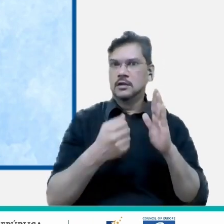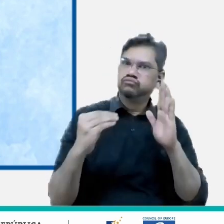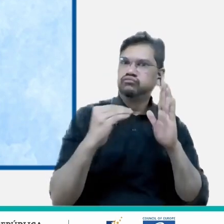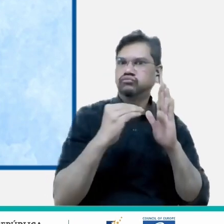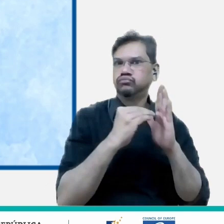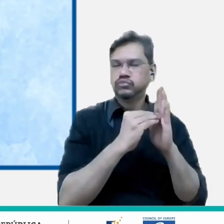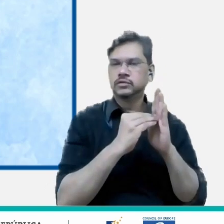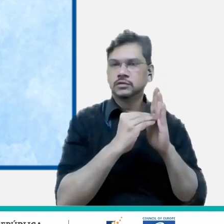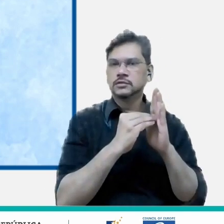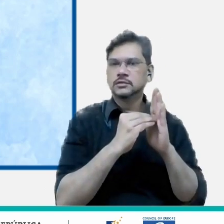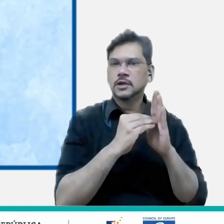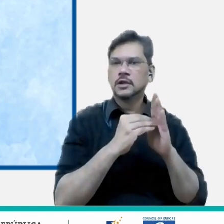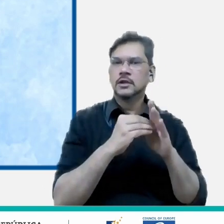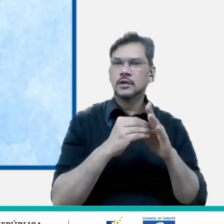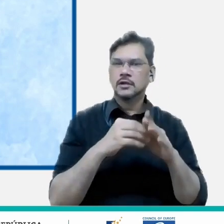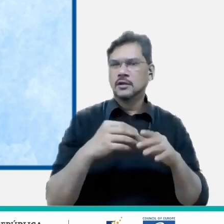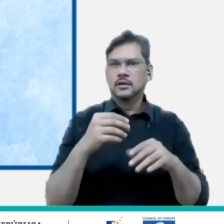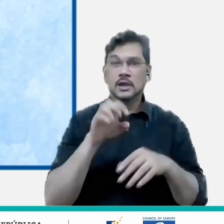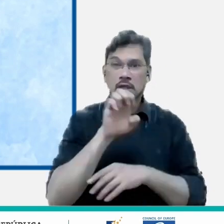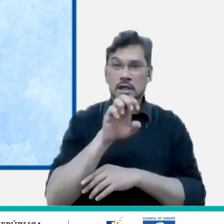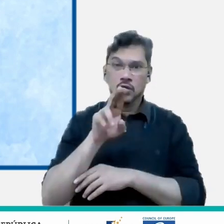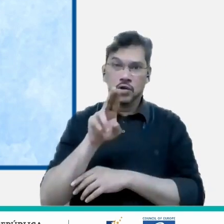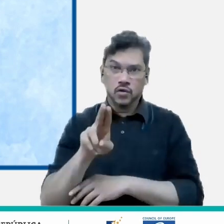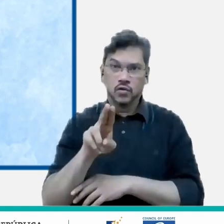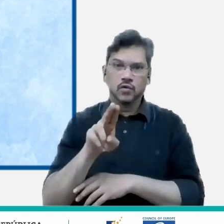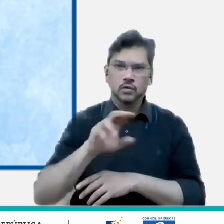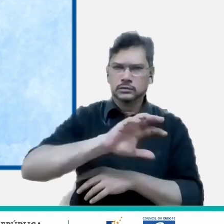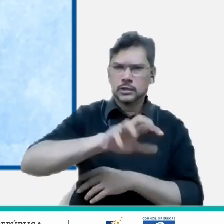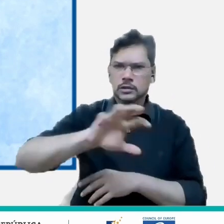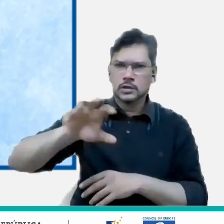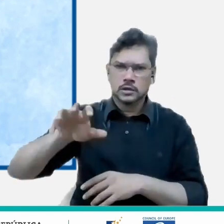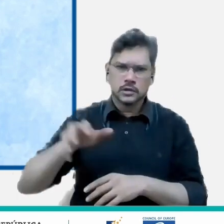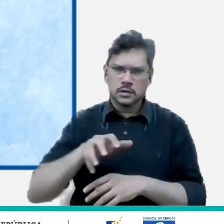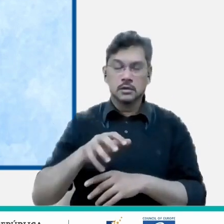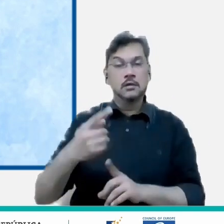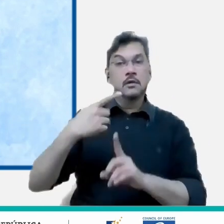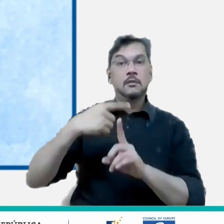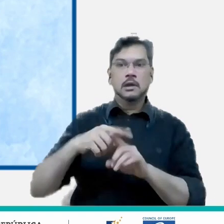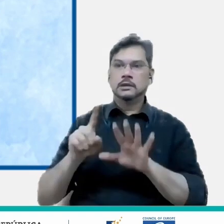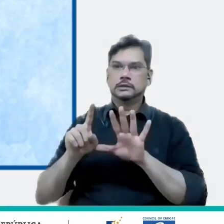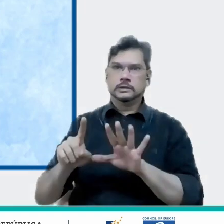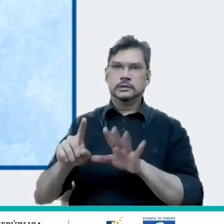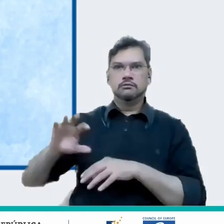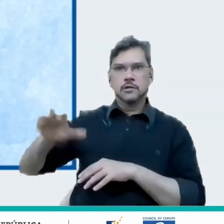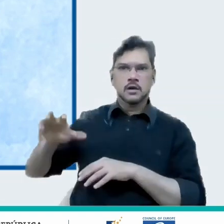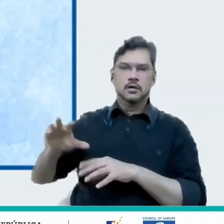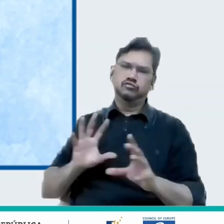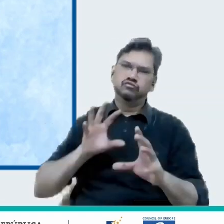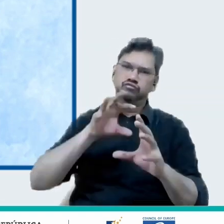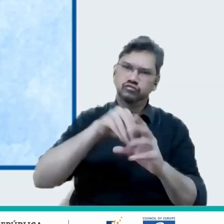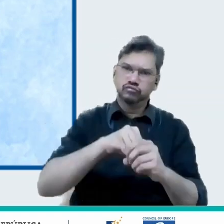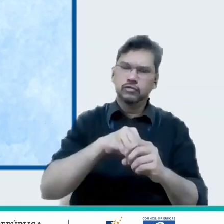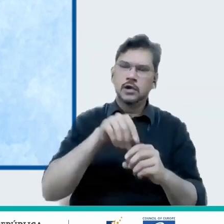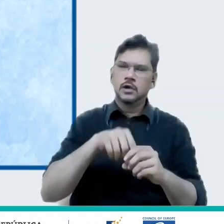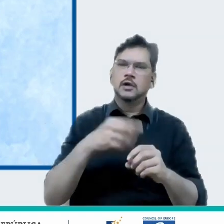so-called participating states, so the EU member states and our six additional countries to the mechanism, do indeed submit and